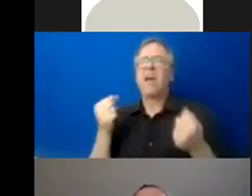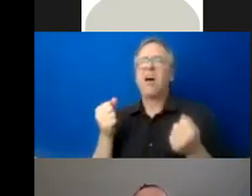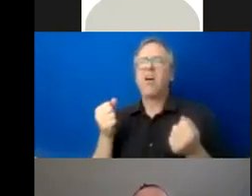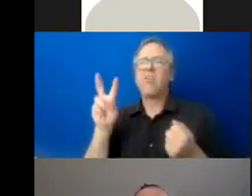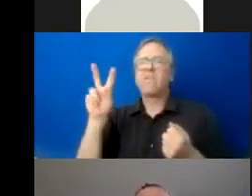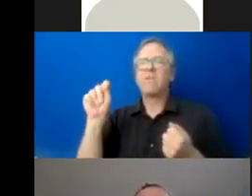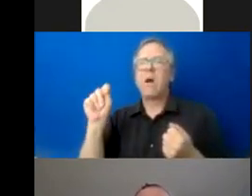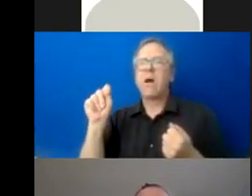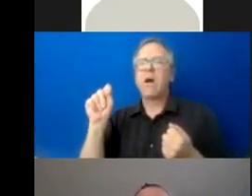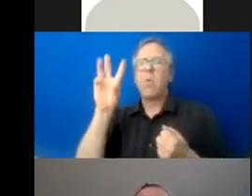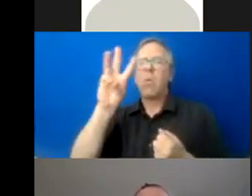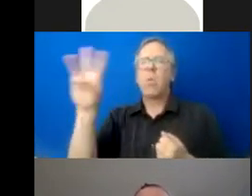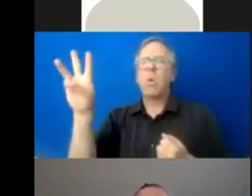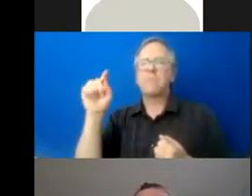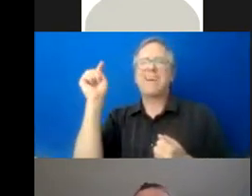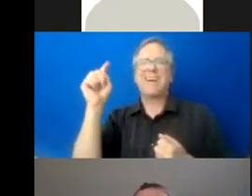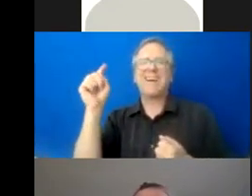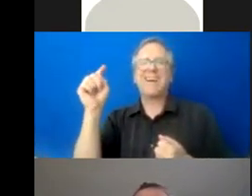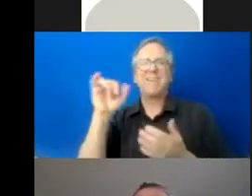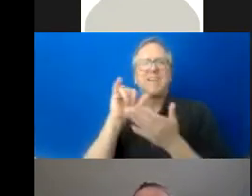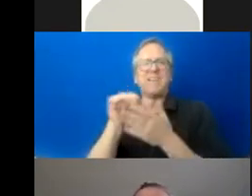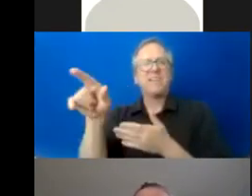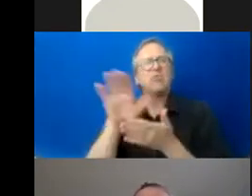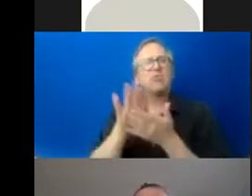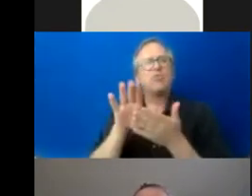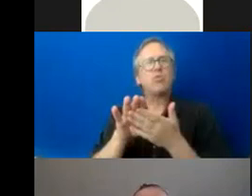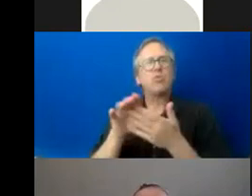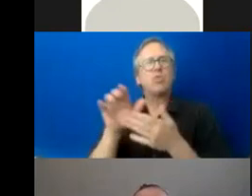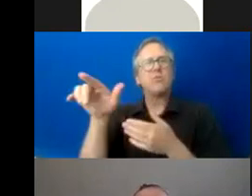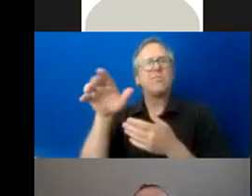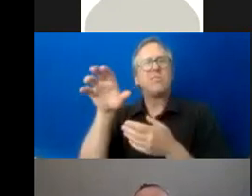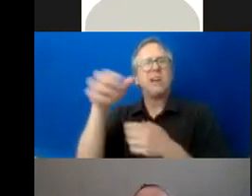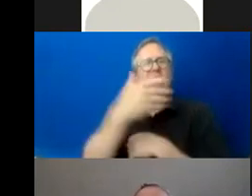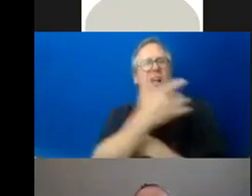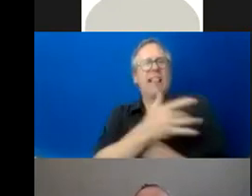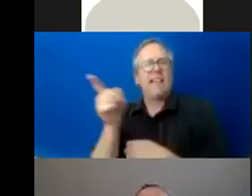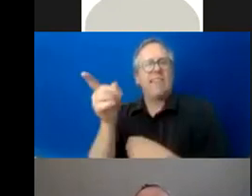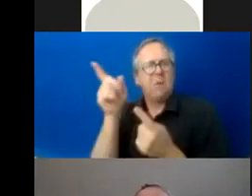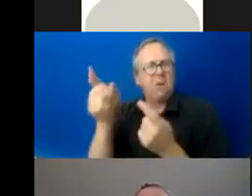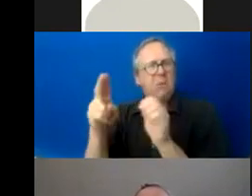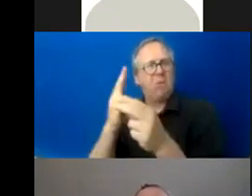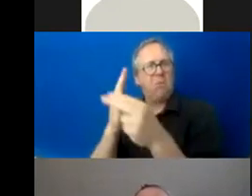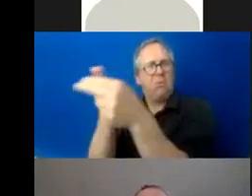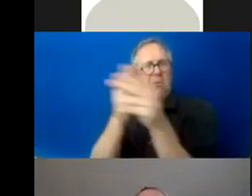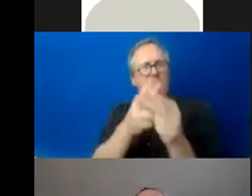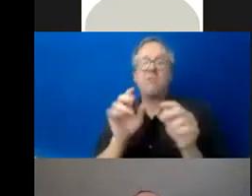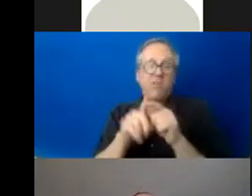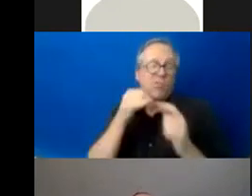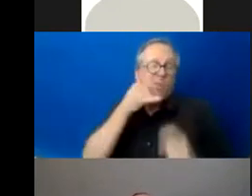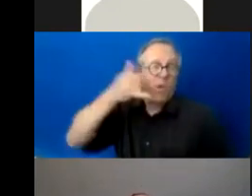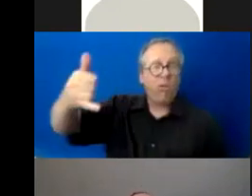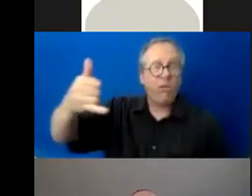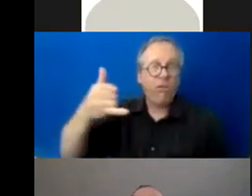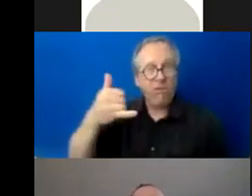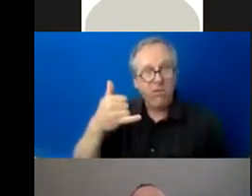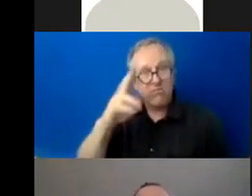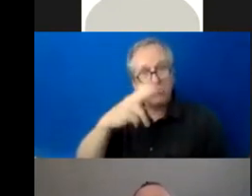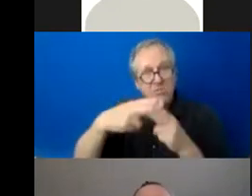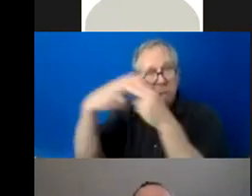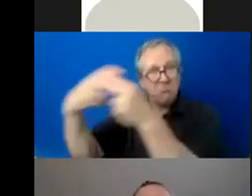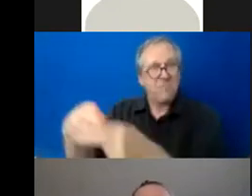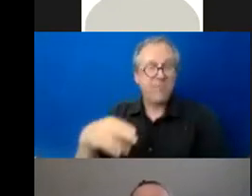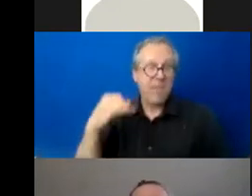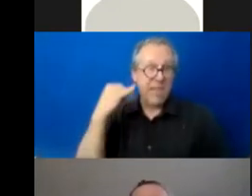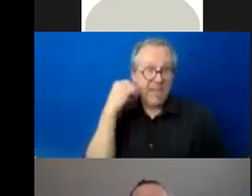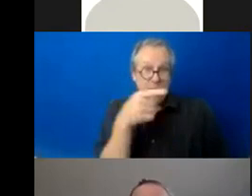can schedule a school at the school clinic, or you can also call to be registered as well. If you as a parent have